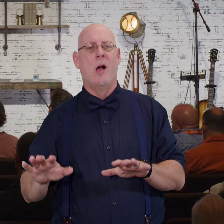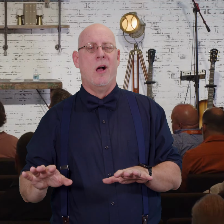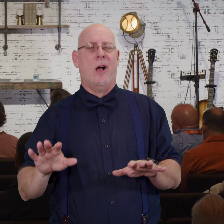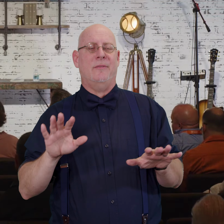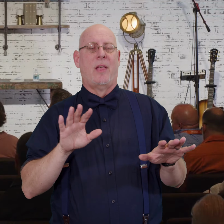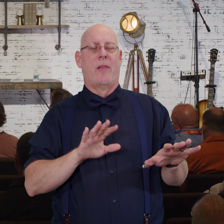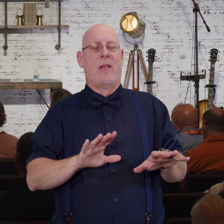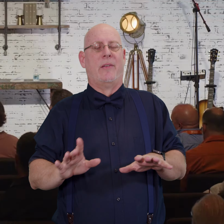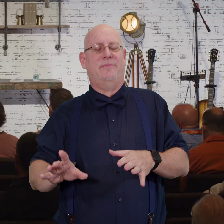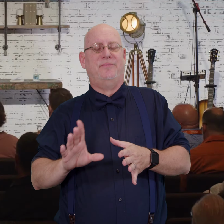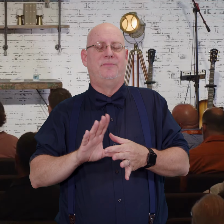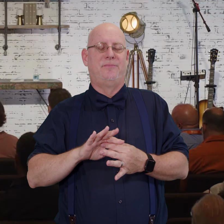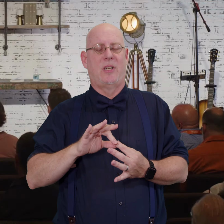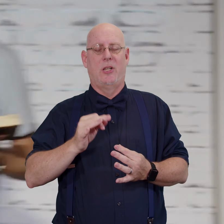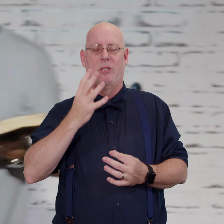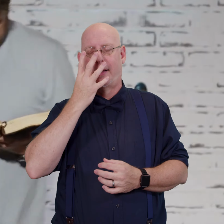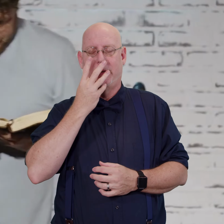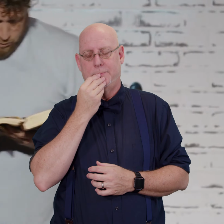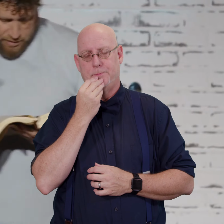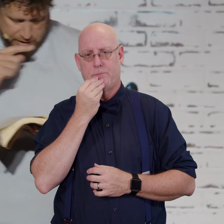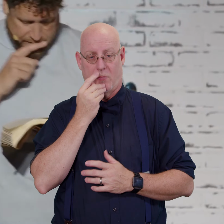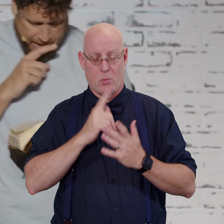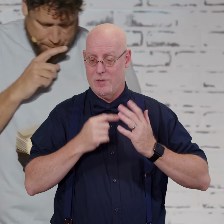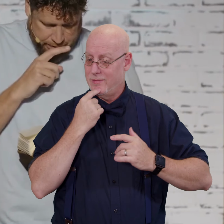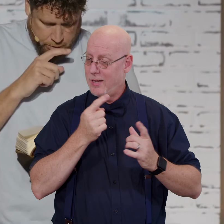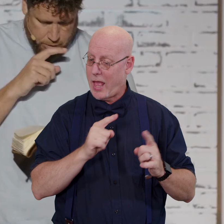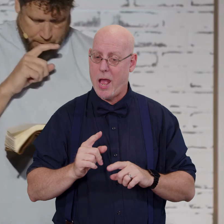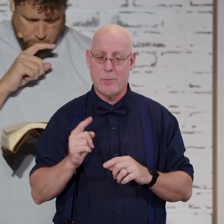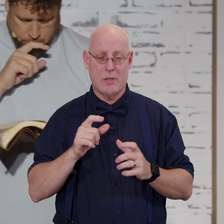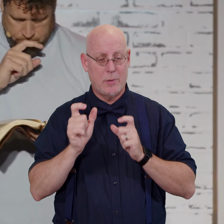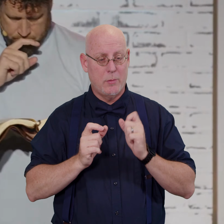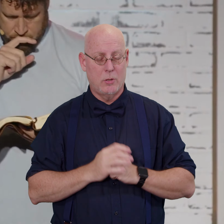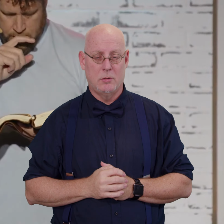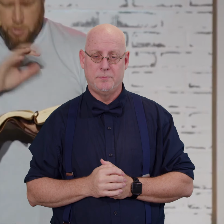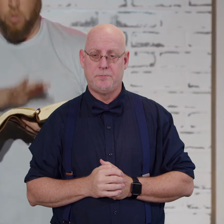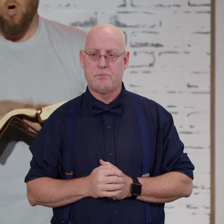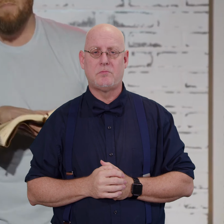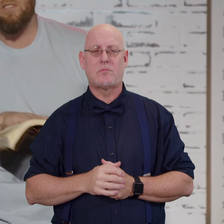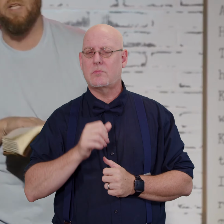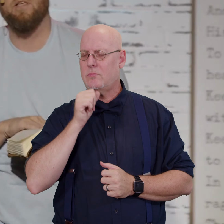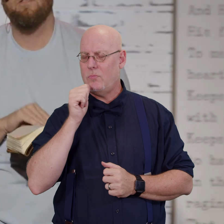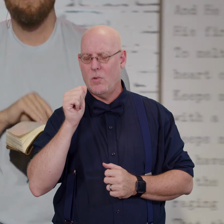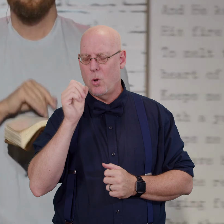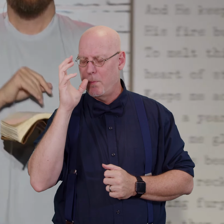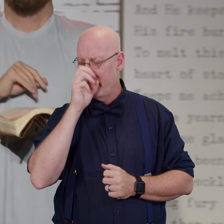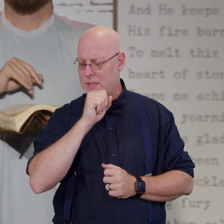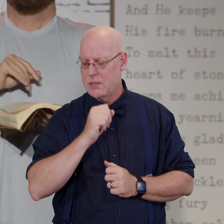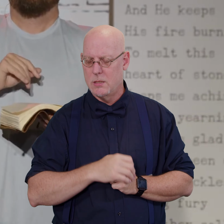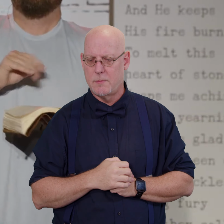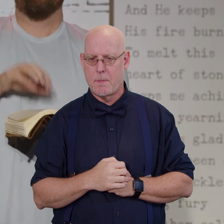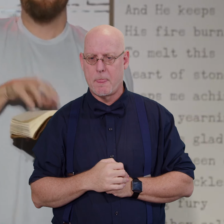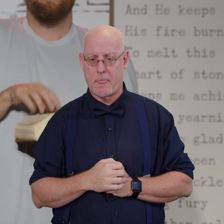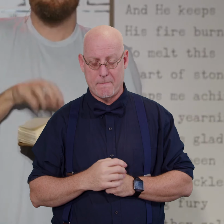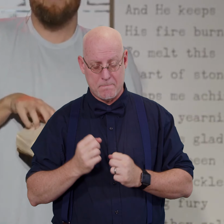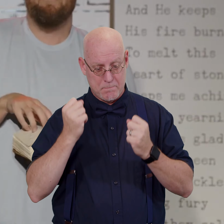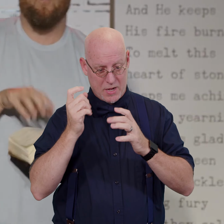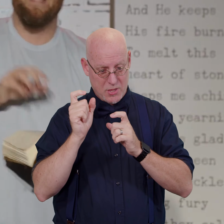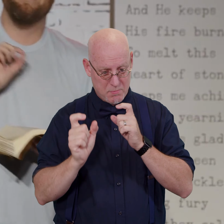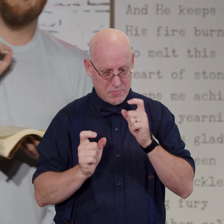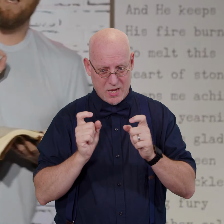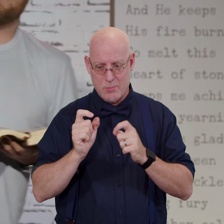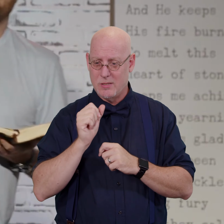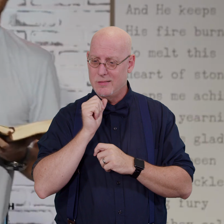of spiritual slumber, so to speak. That's what he's saying is happening here to the people. So don't miss this. for many of the